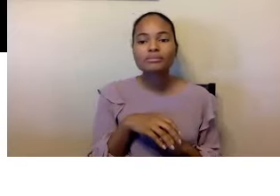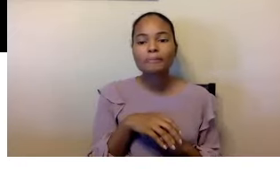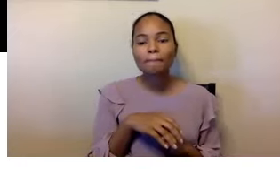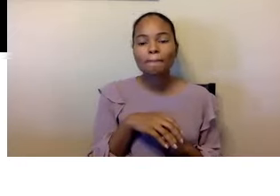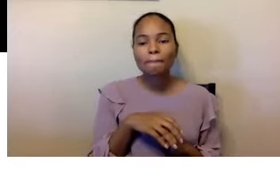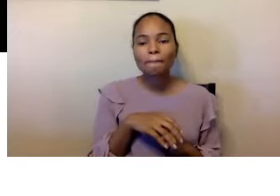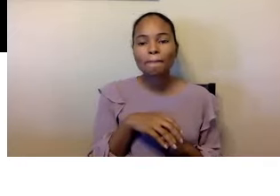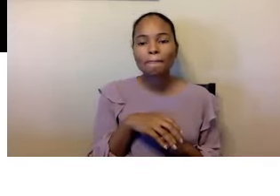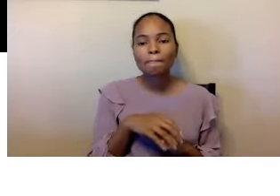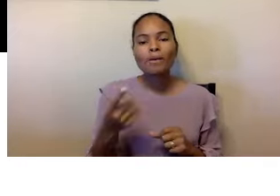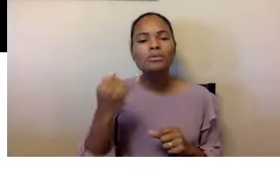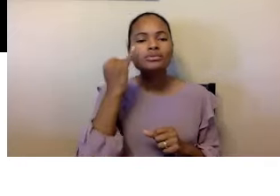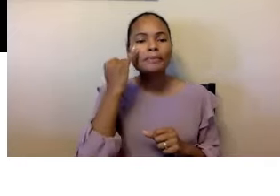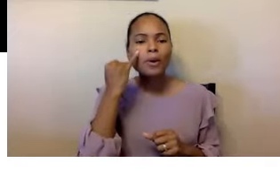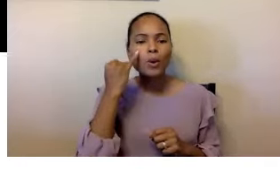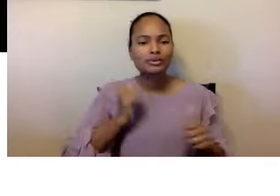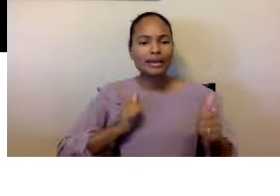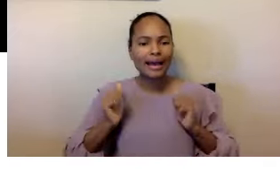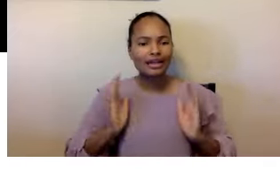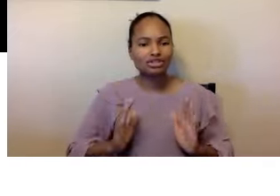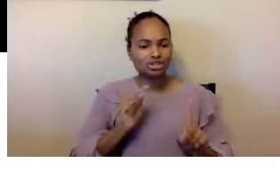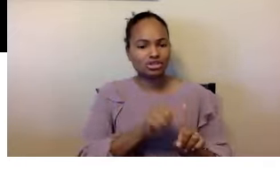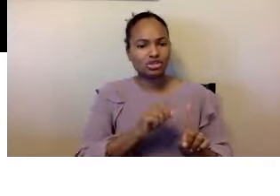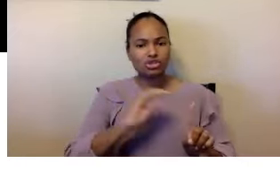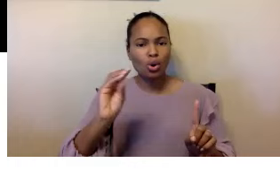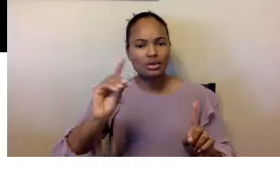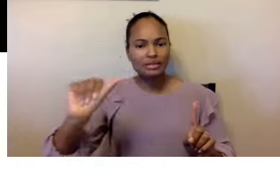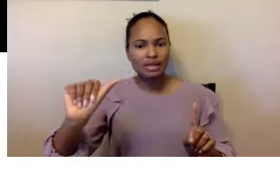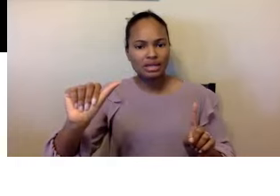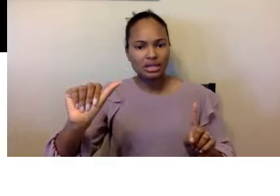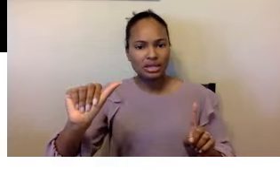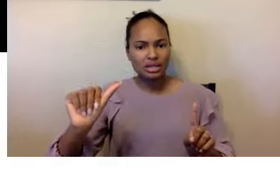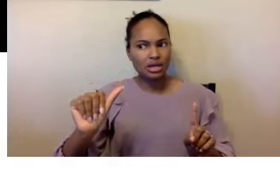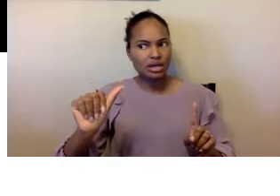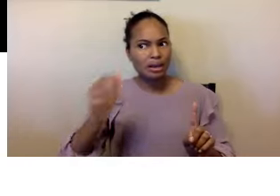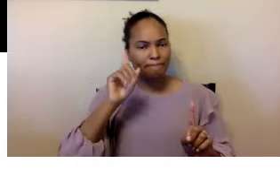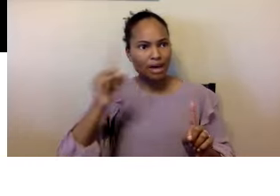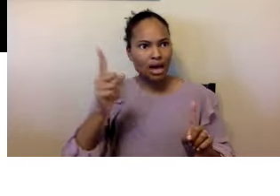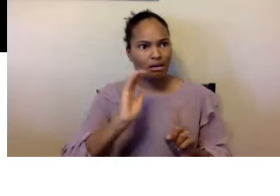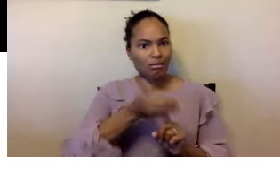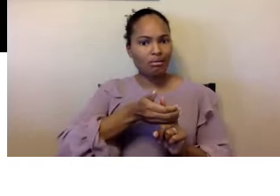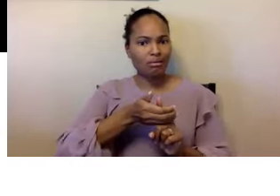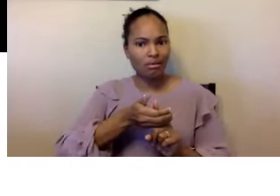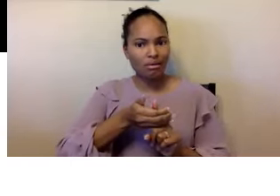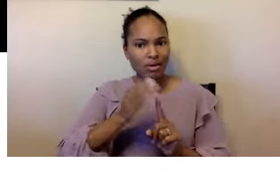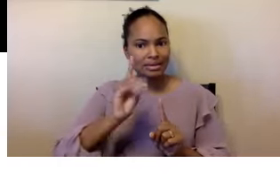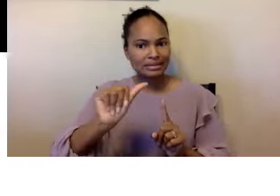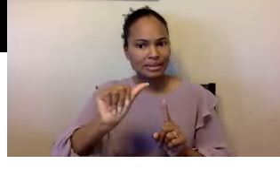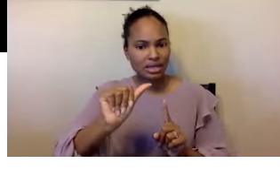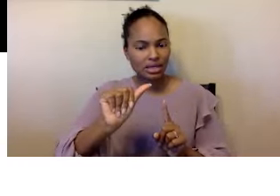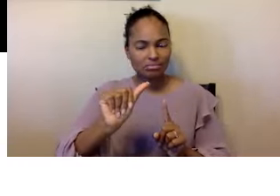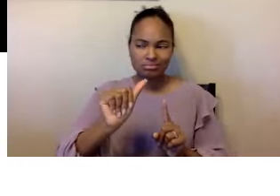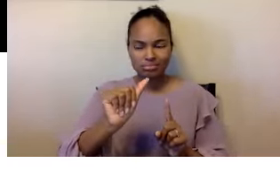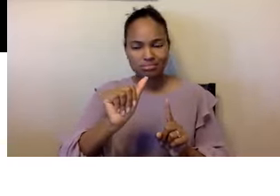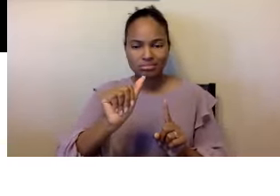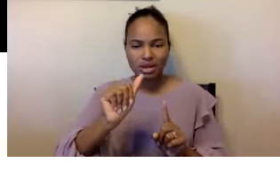that doesn't have a disability, portraying an actor with a disability, I think people still